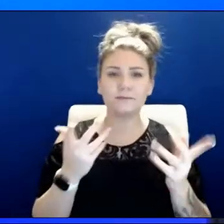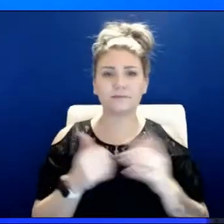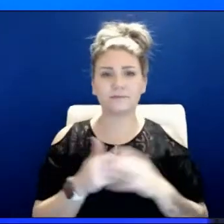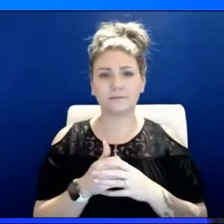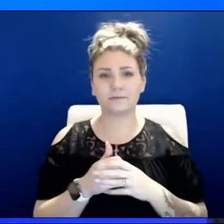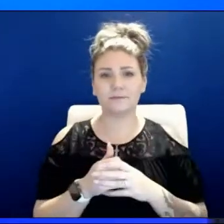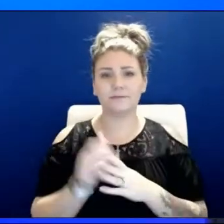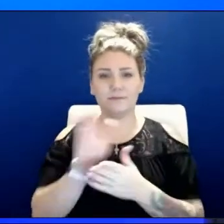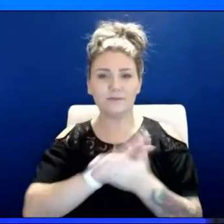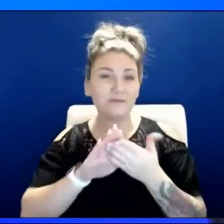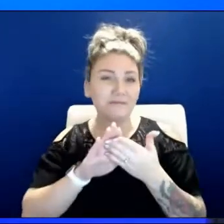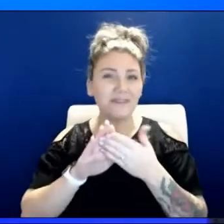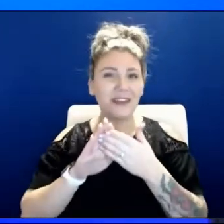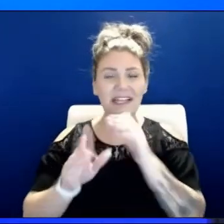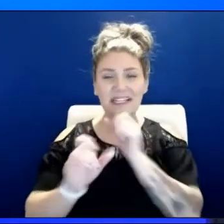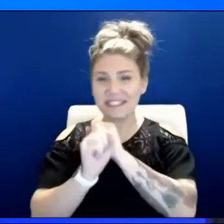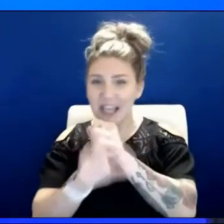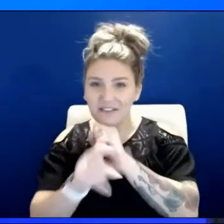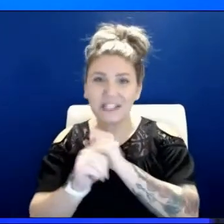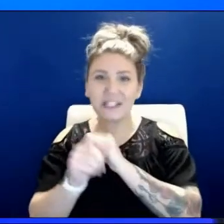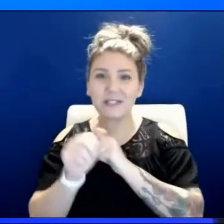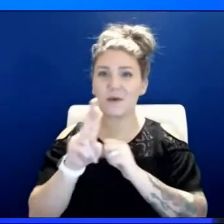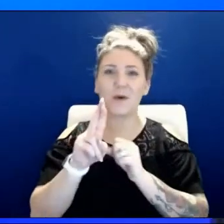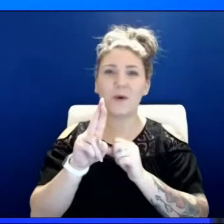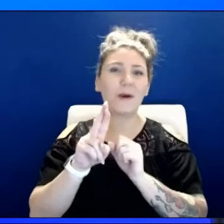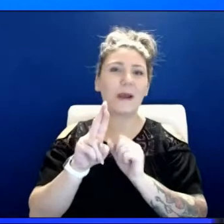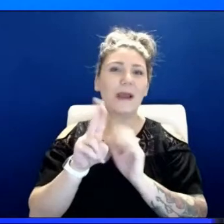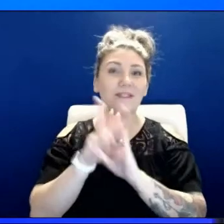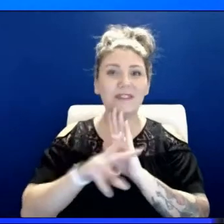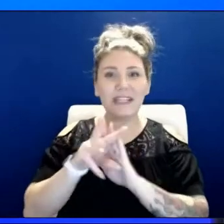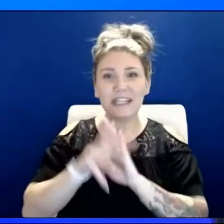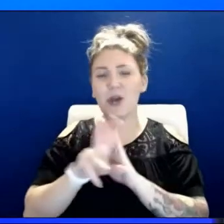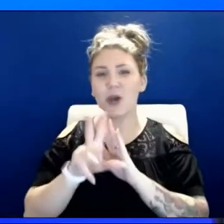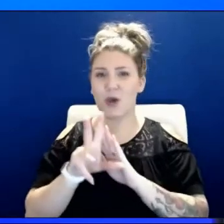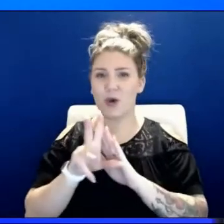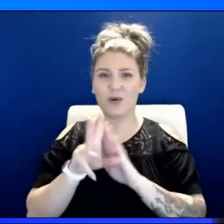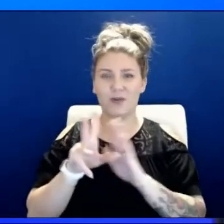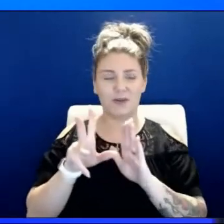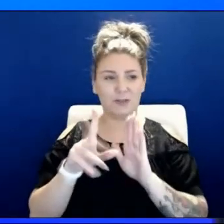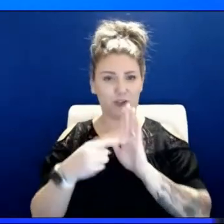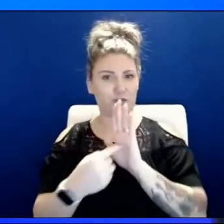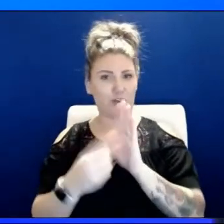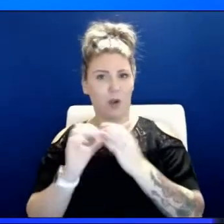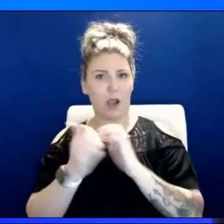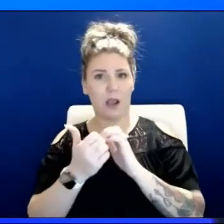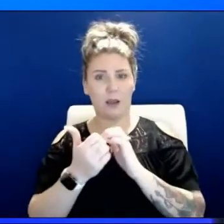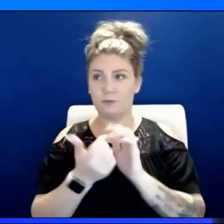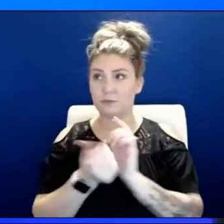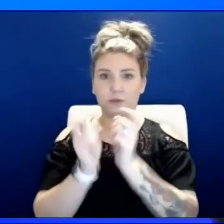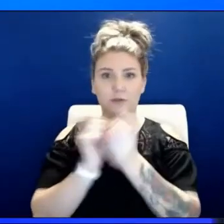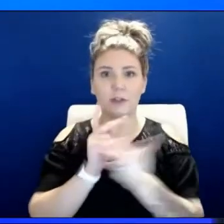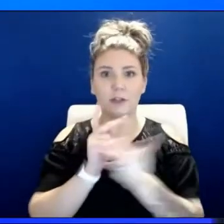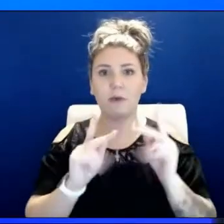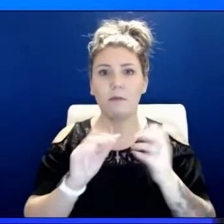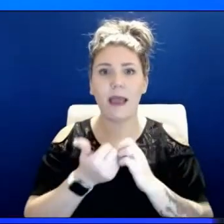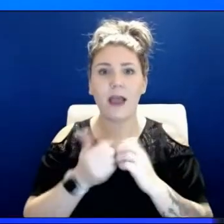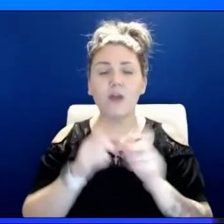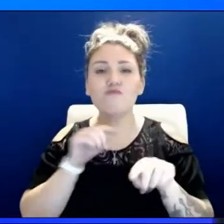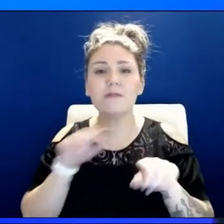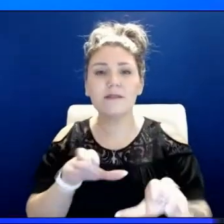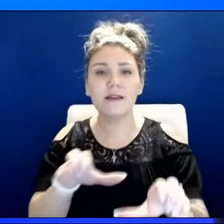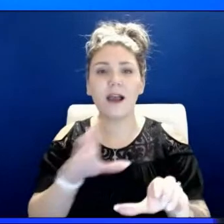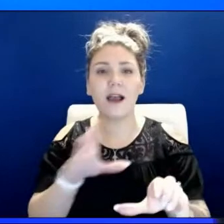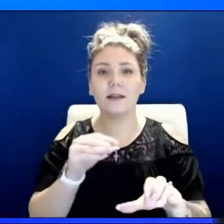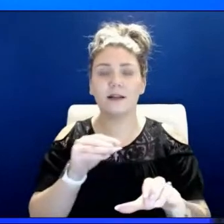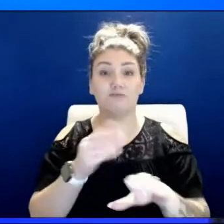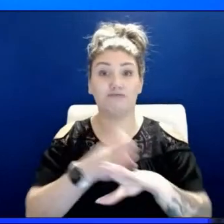a video saying, oh, well, look how this thing potentially works, will change people and how they react and improve their lung function just